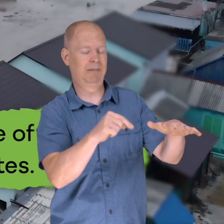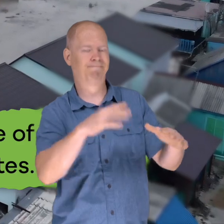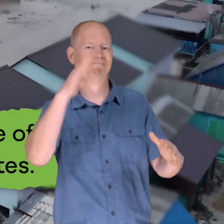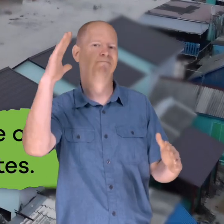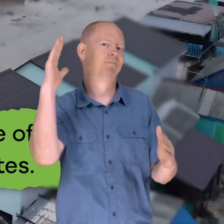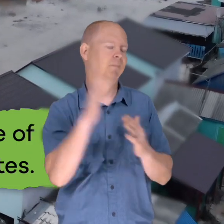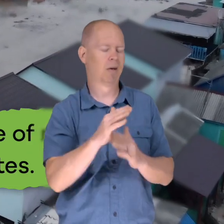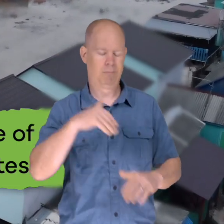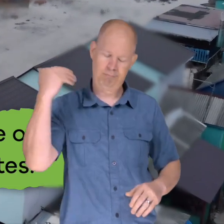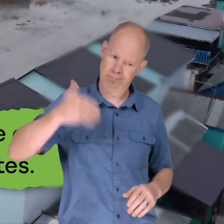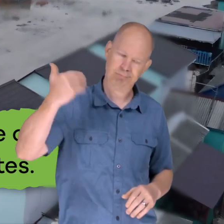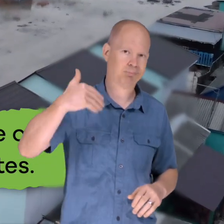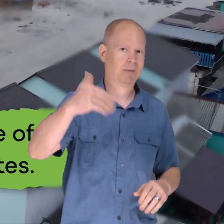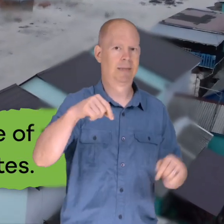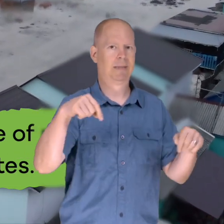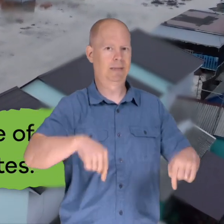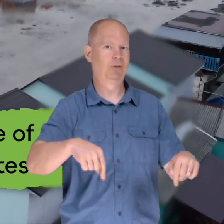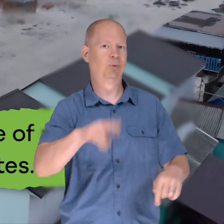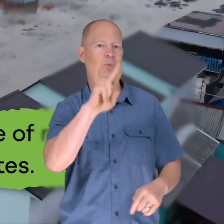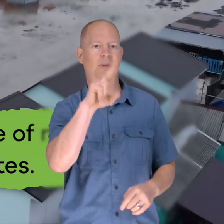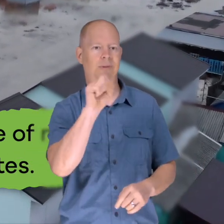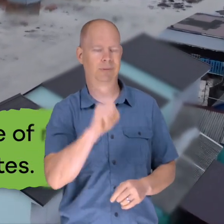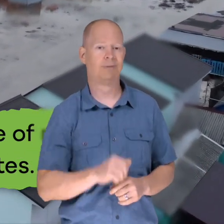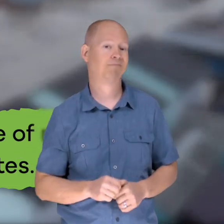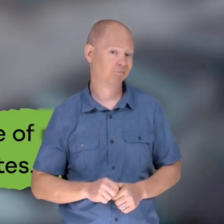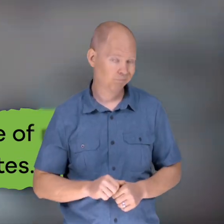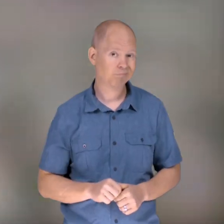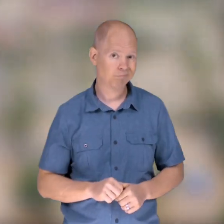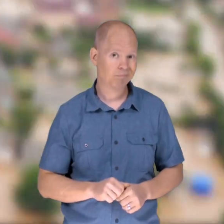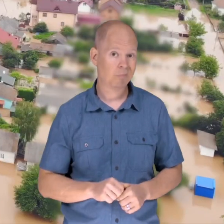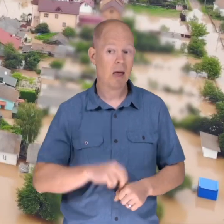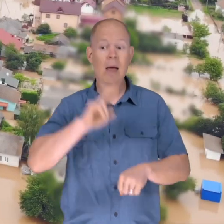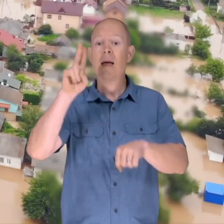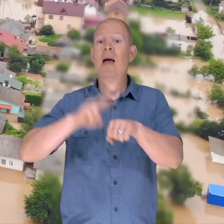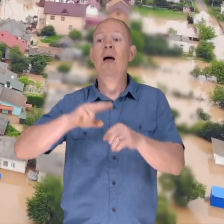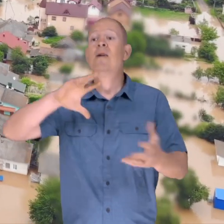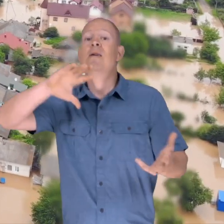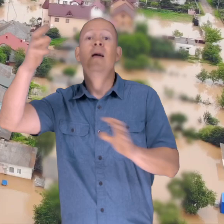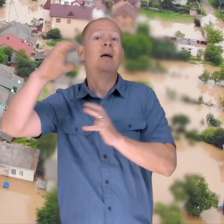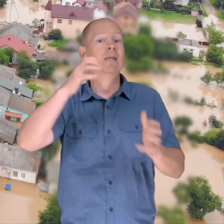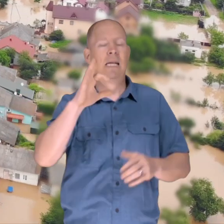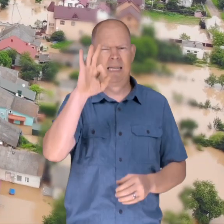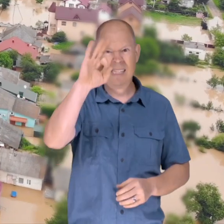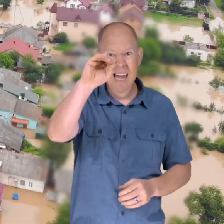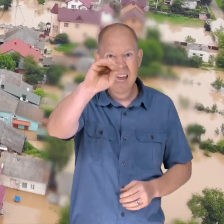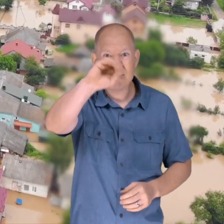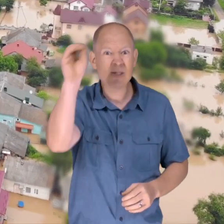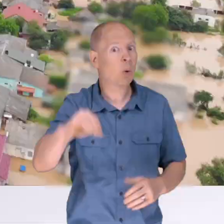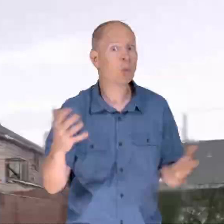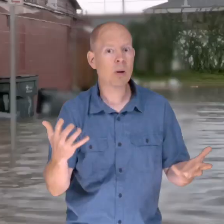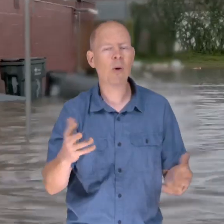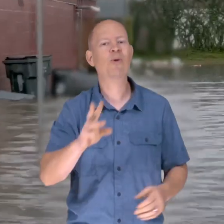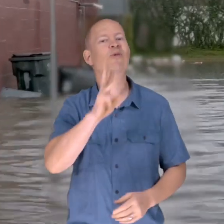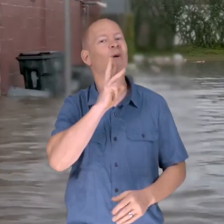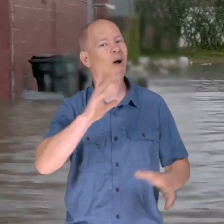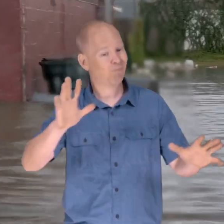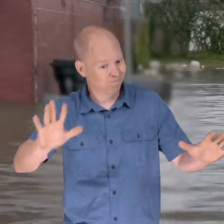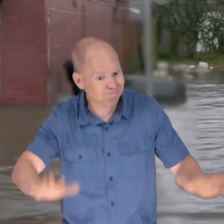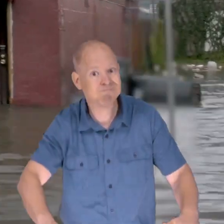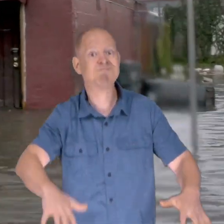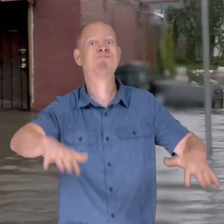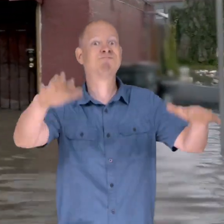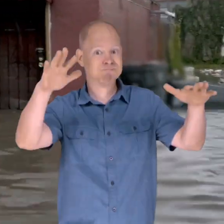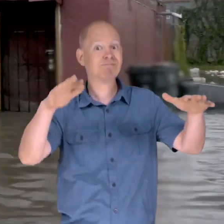most common type of natural disaster in the United States. Nearly 90% of all disasters in the U.S.